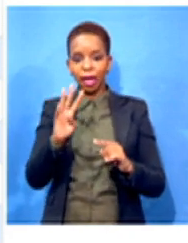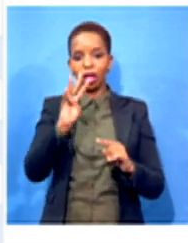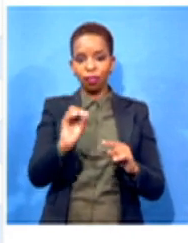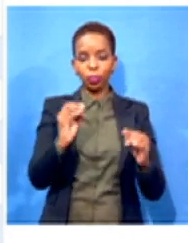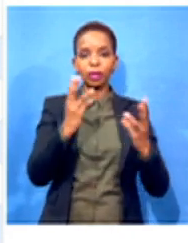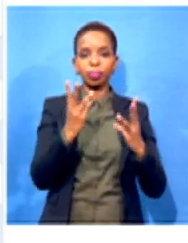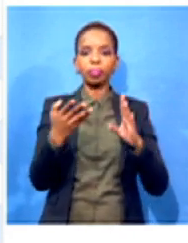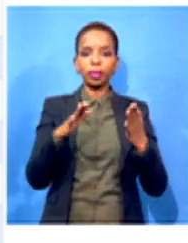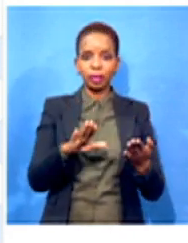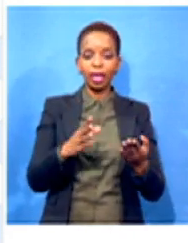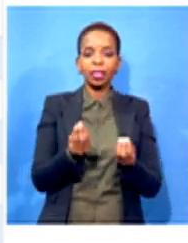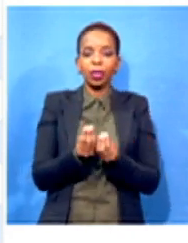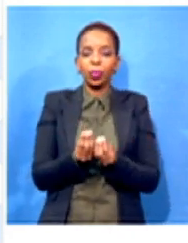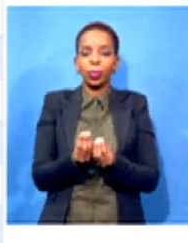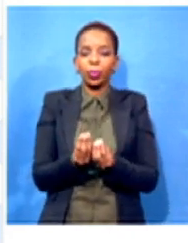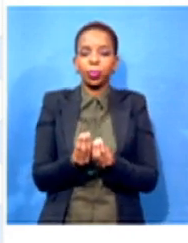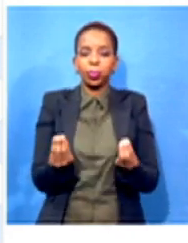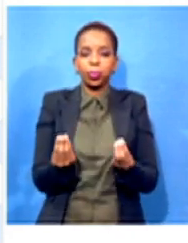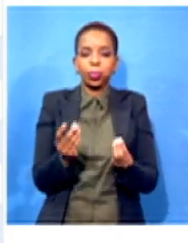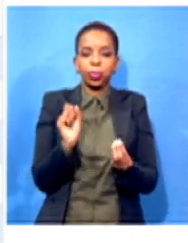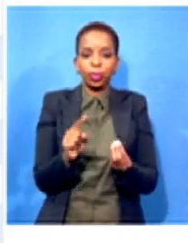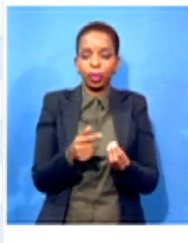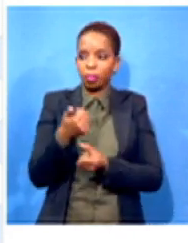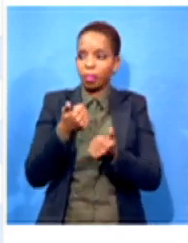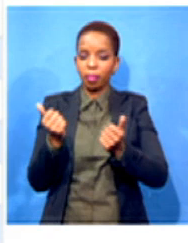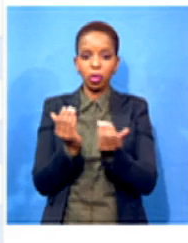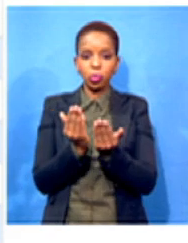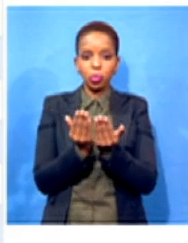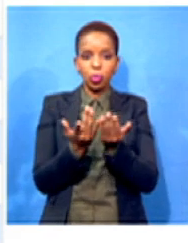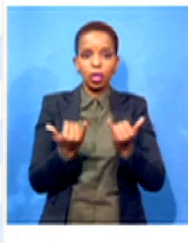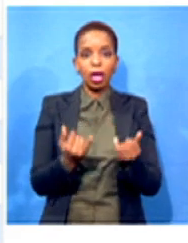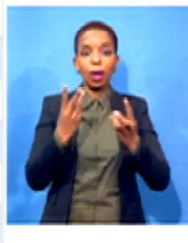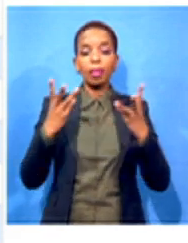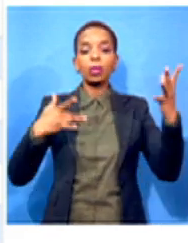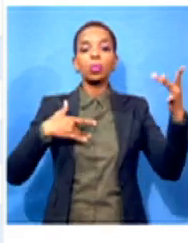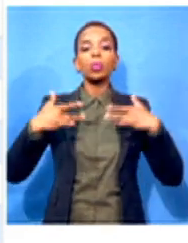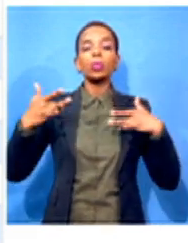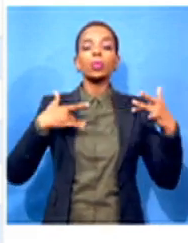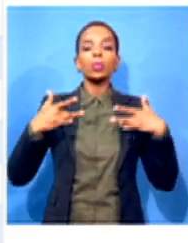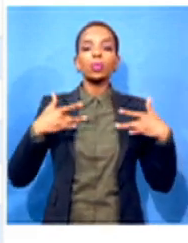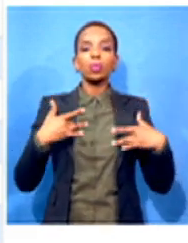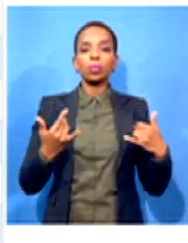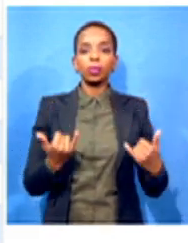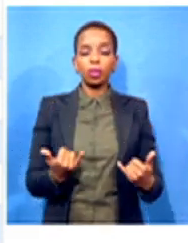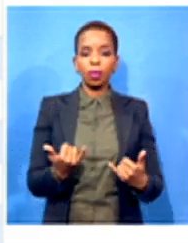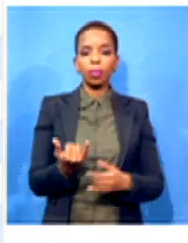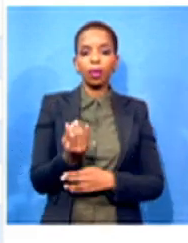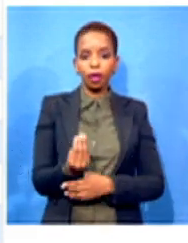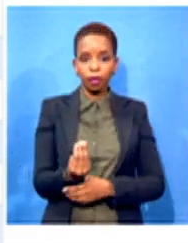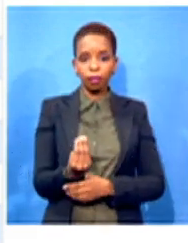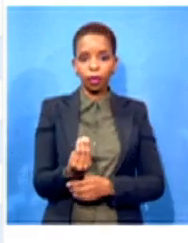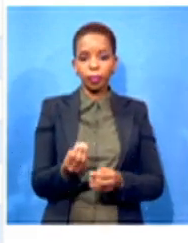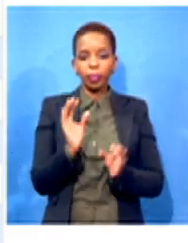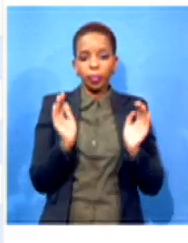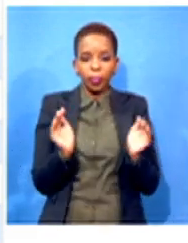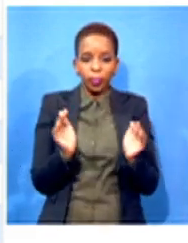And then the little ones, the children, because that's where schools are going back and people very, very concerned. So 2 little babies